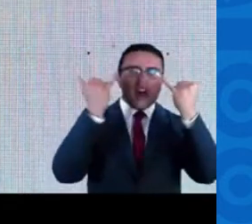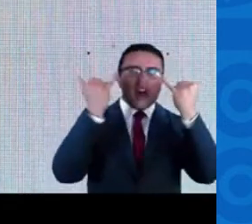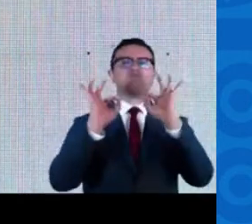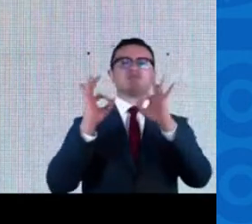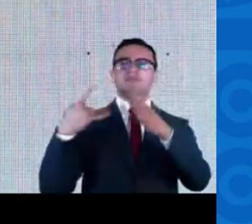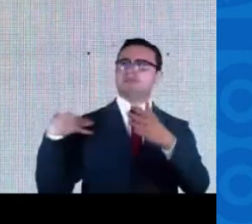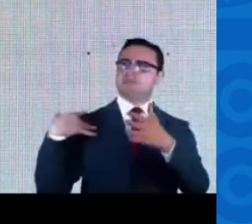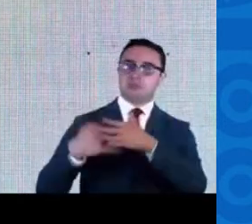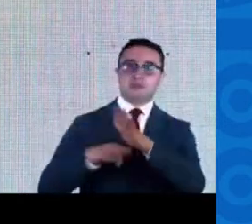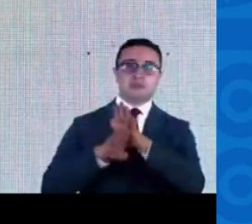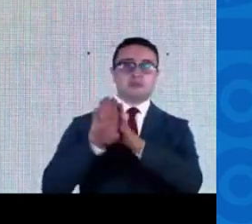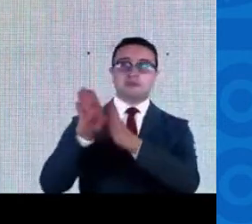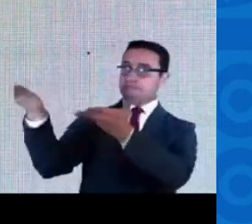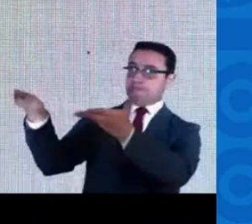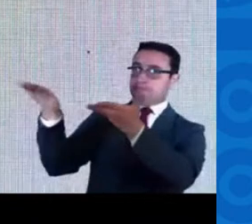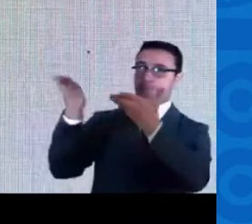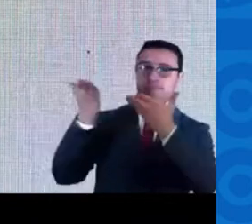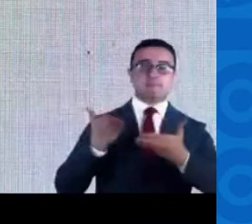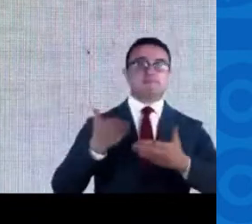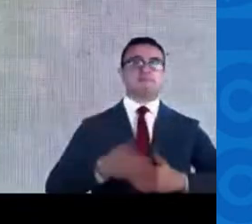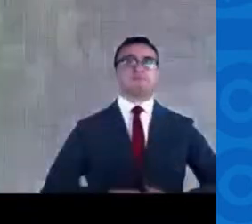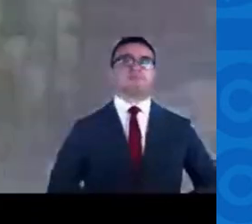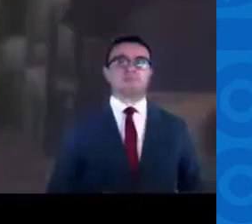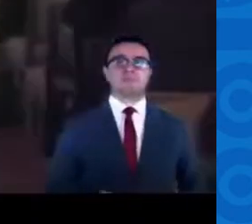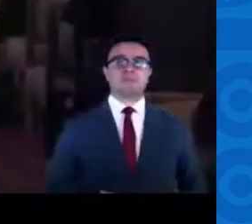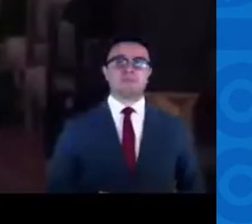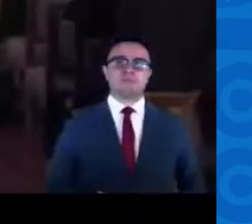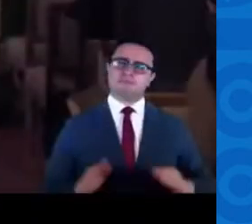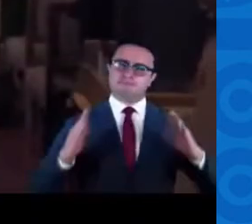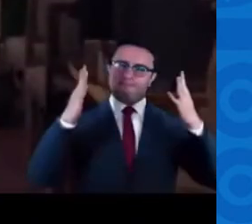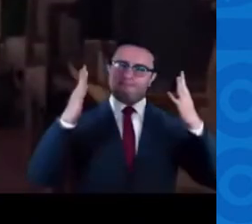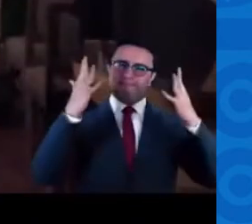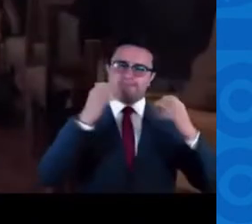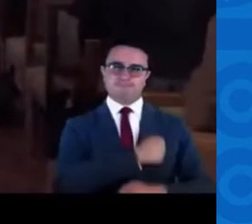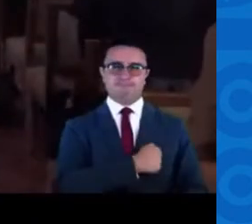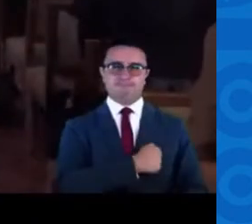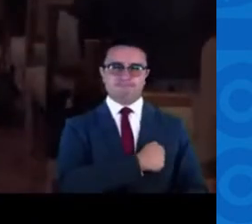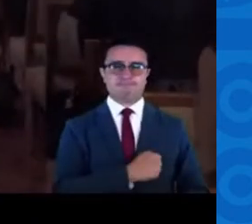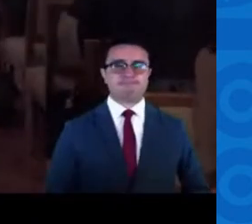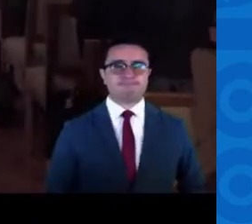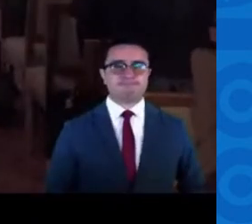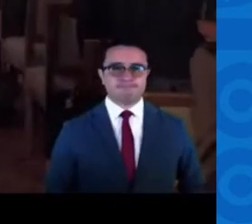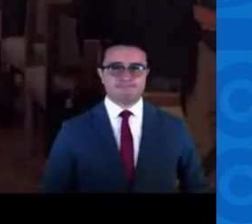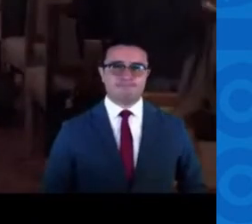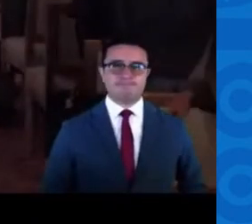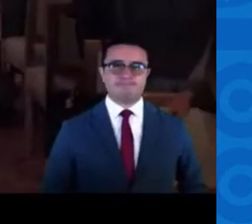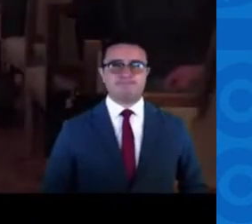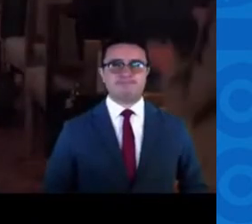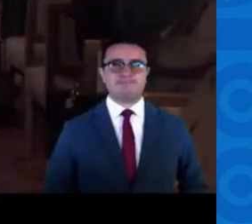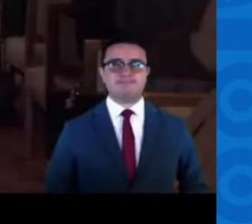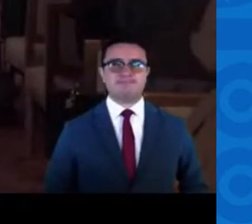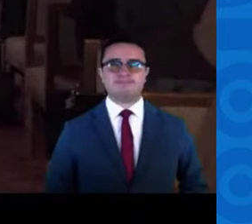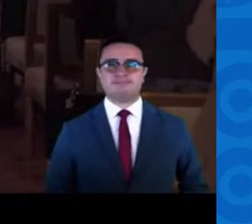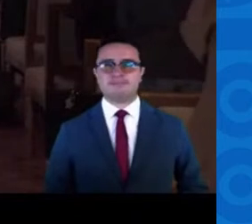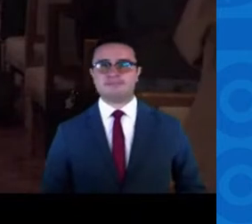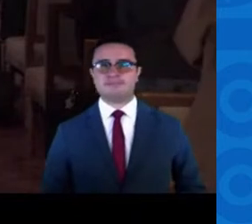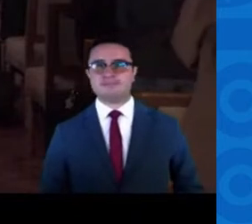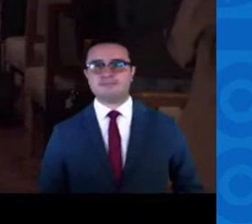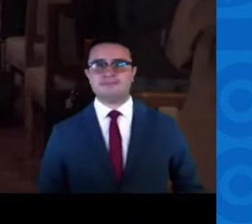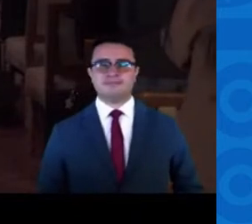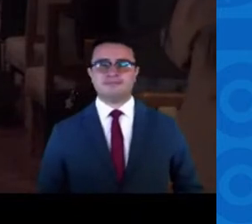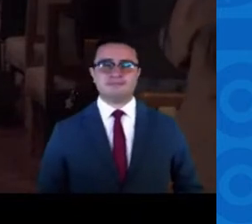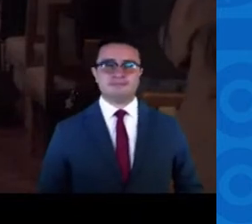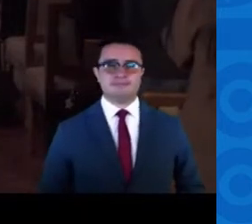the progress of the initiative. Please welcome the First Lady with a big round of applause.